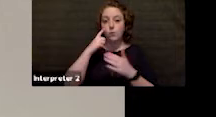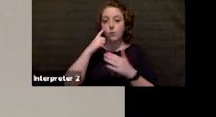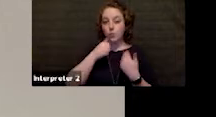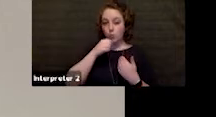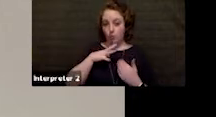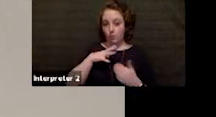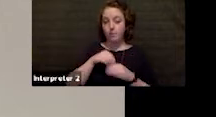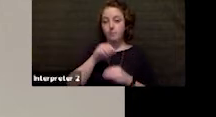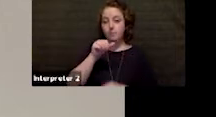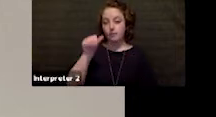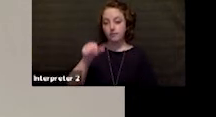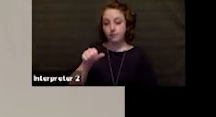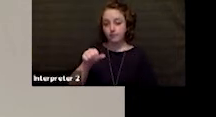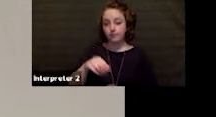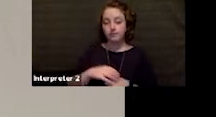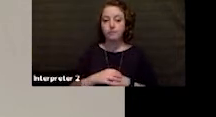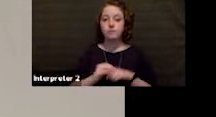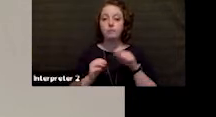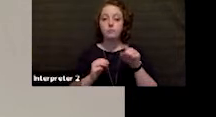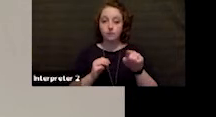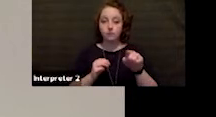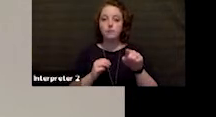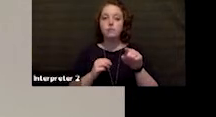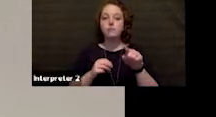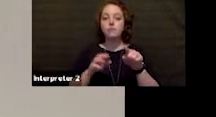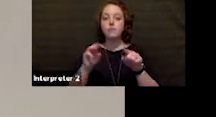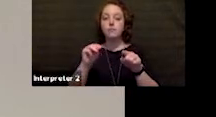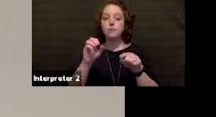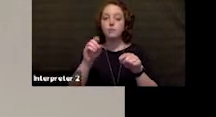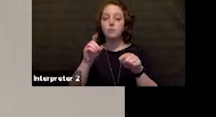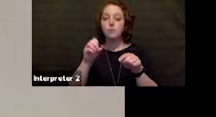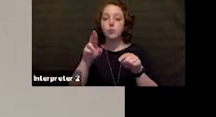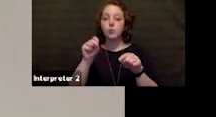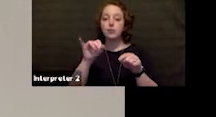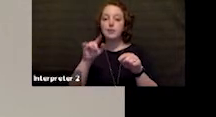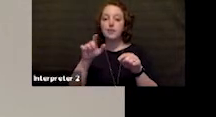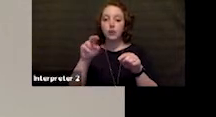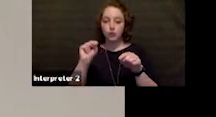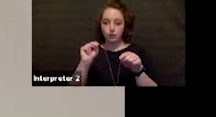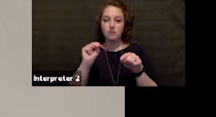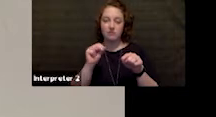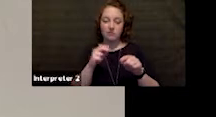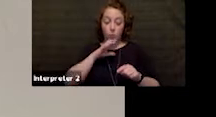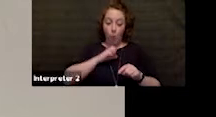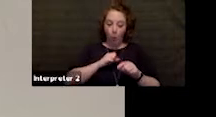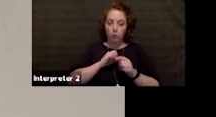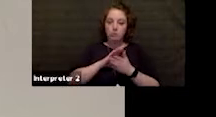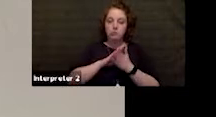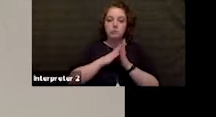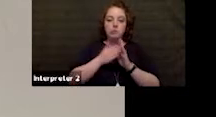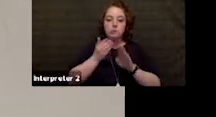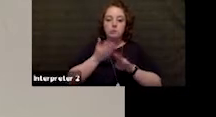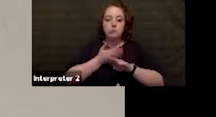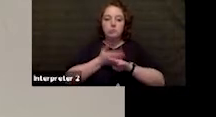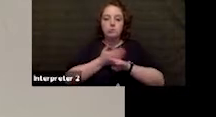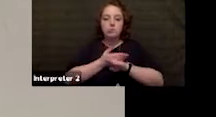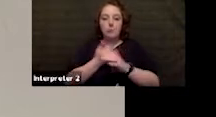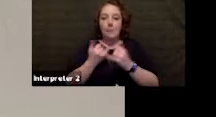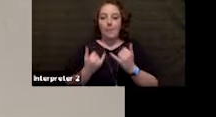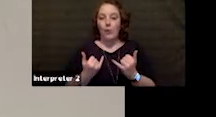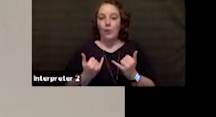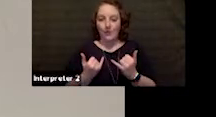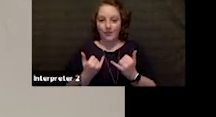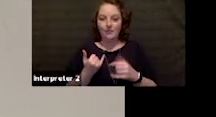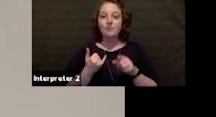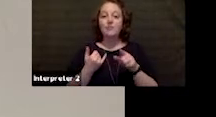modernization project where we designed a replacement 6th through 12th grade campus for all girls on an existing active school